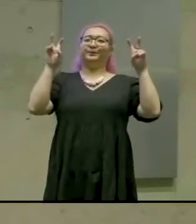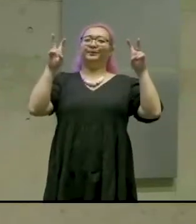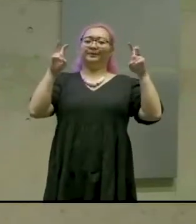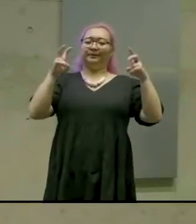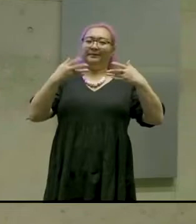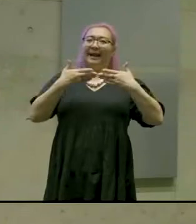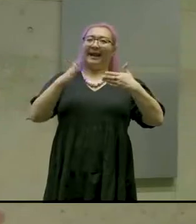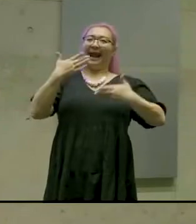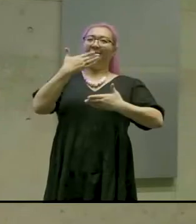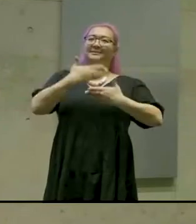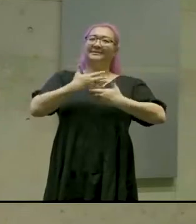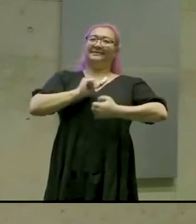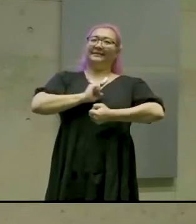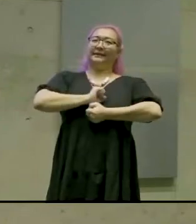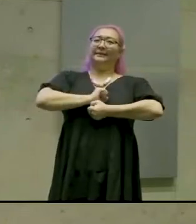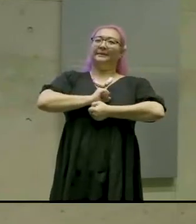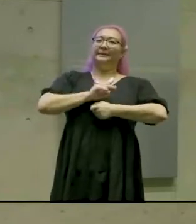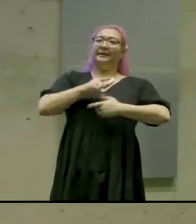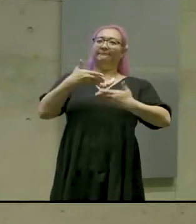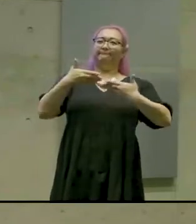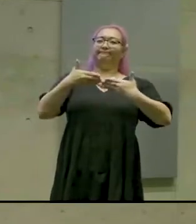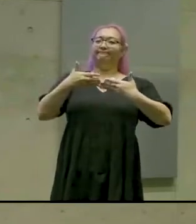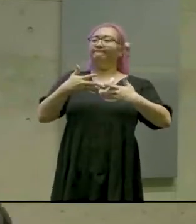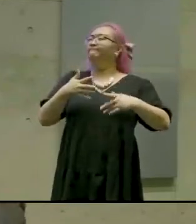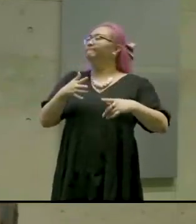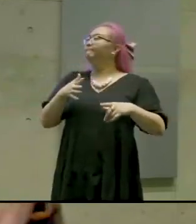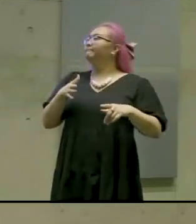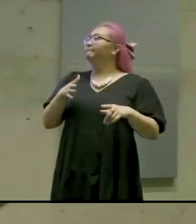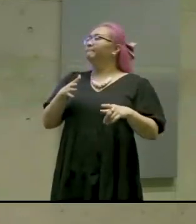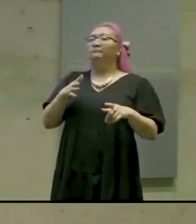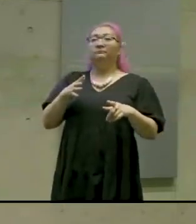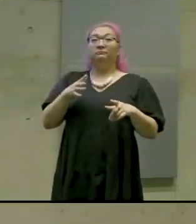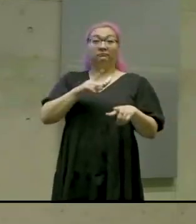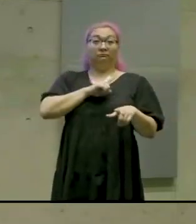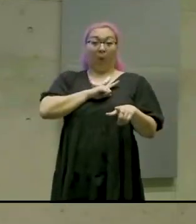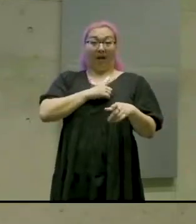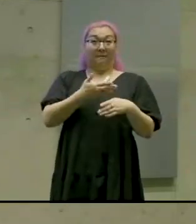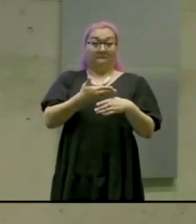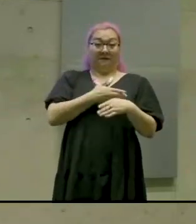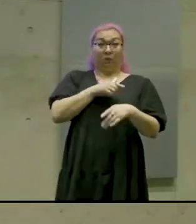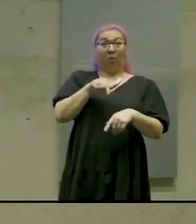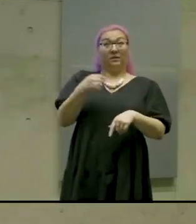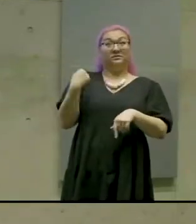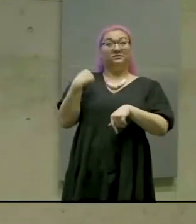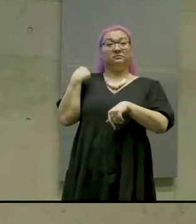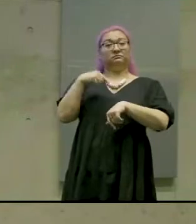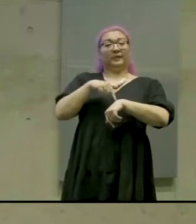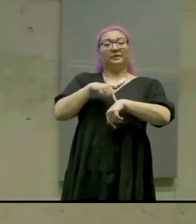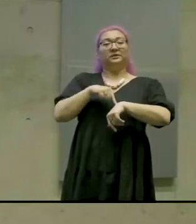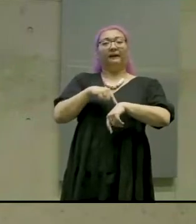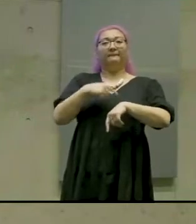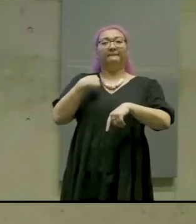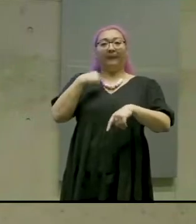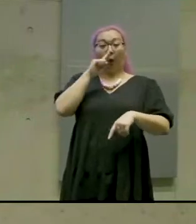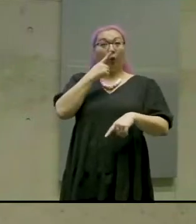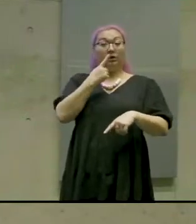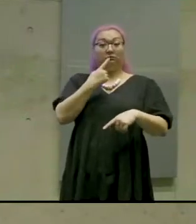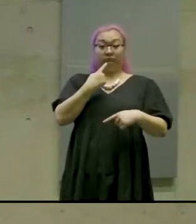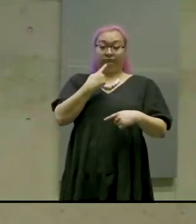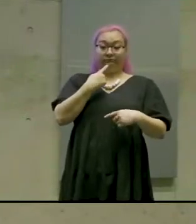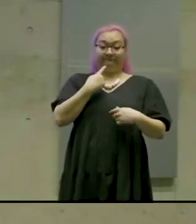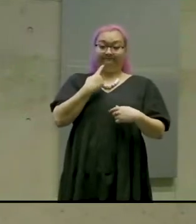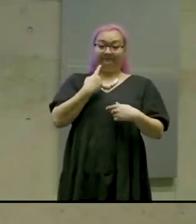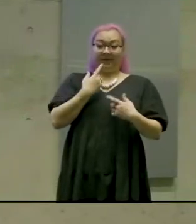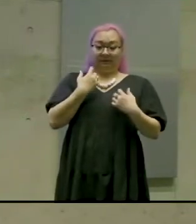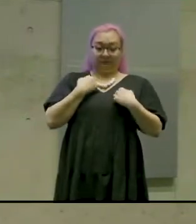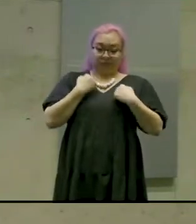wasn't able to actually talk about it or to acknowledge it even to myself. And yeah, so